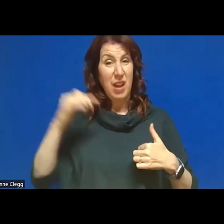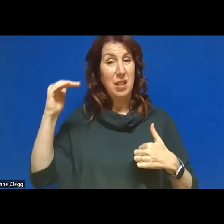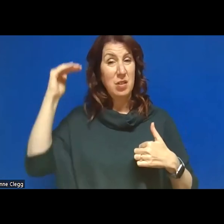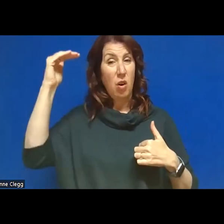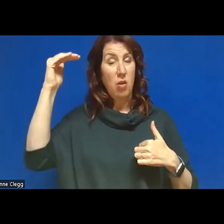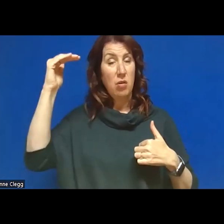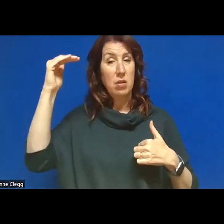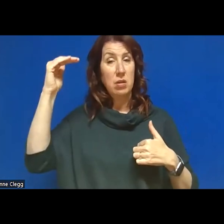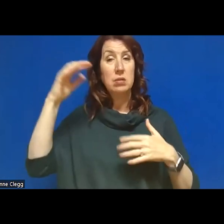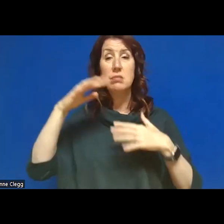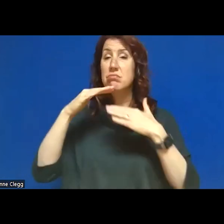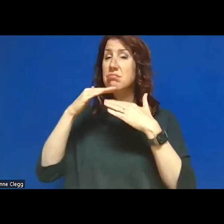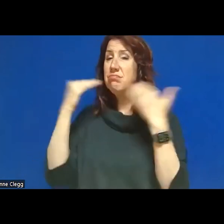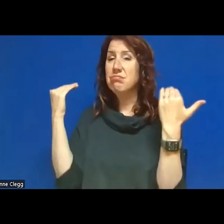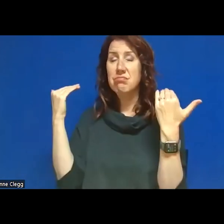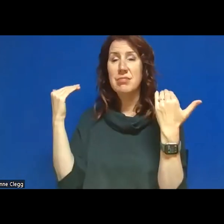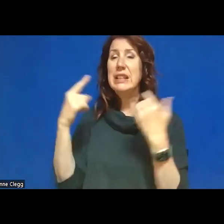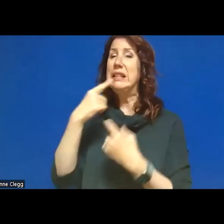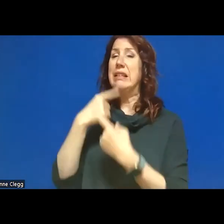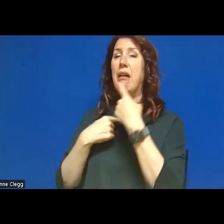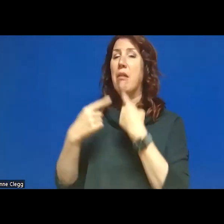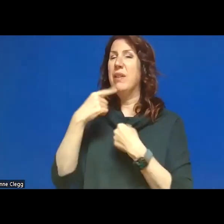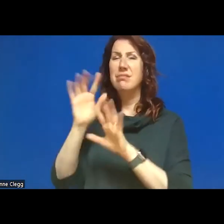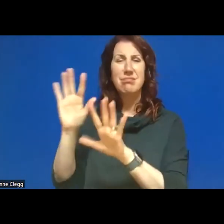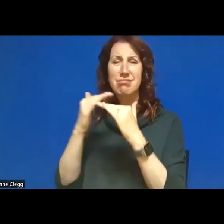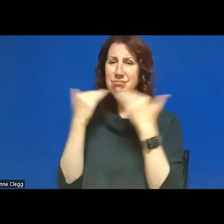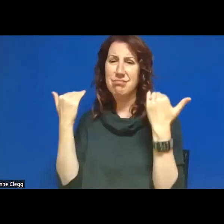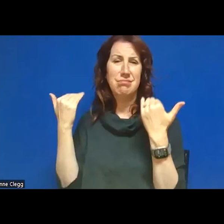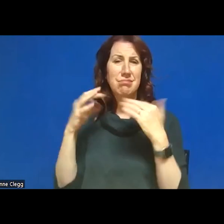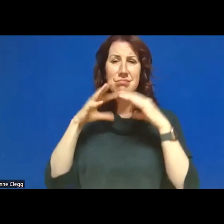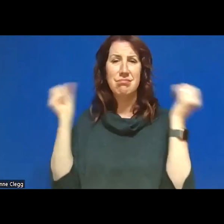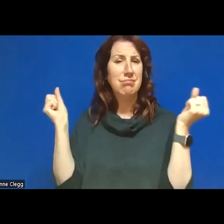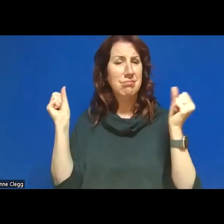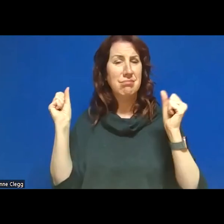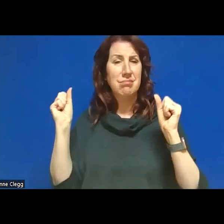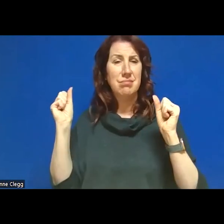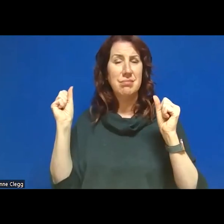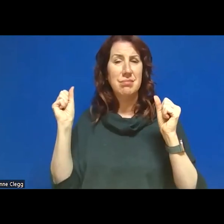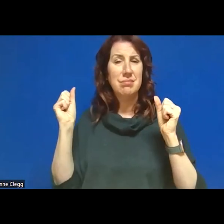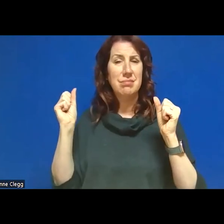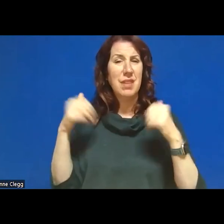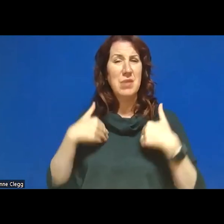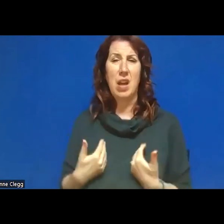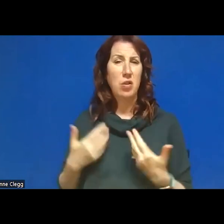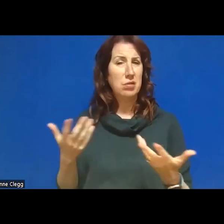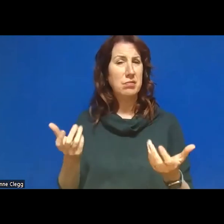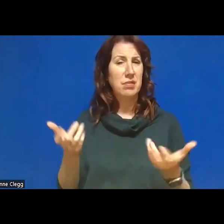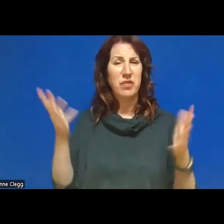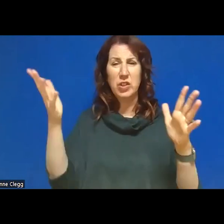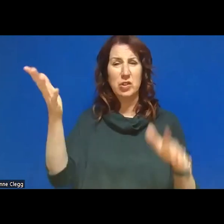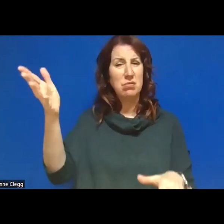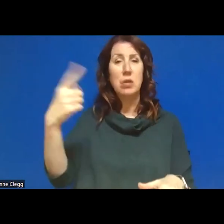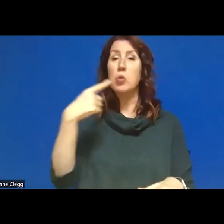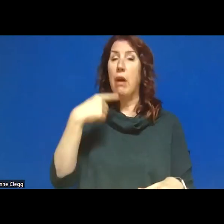people telling me what they were about, right? I was really tired of that. I was exhausted of